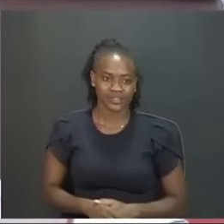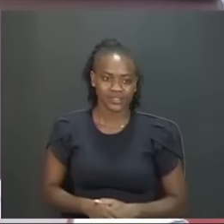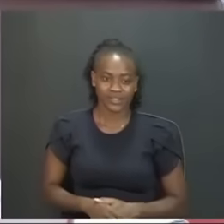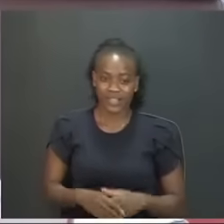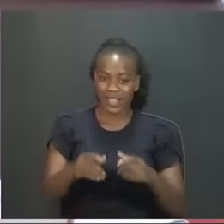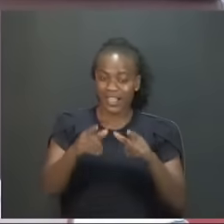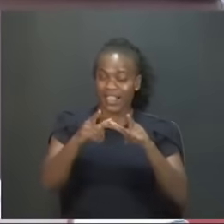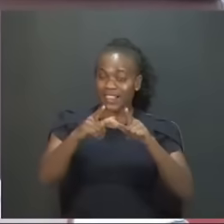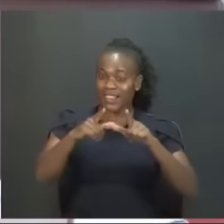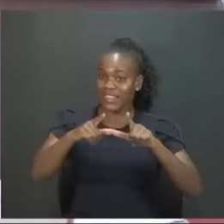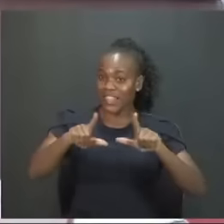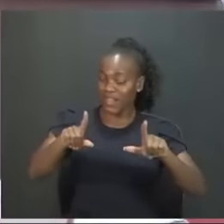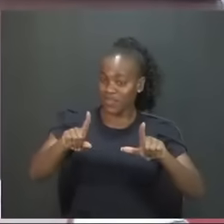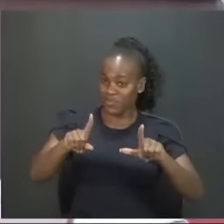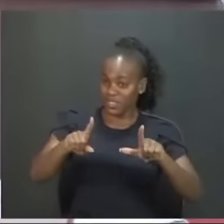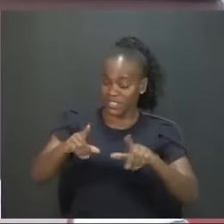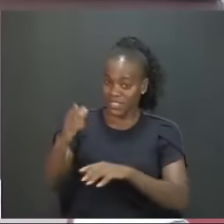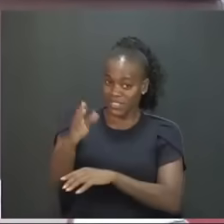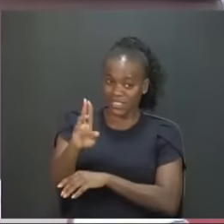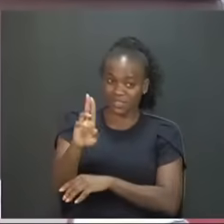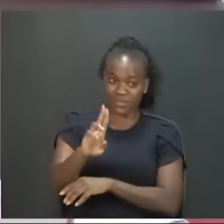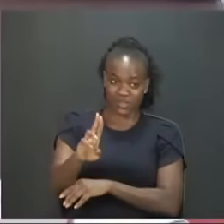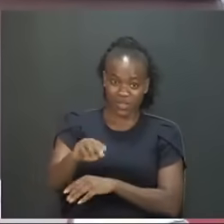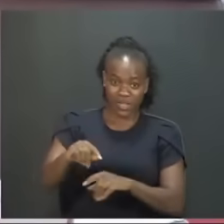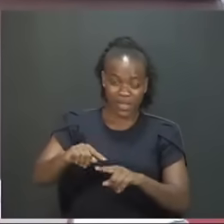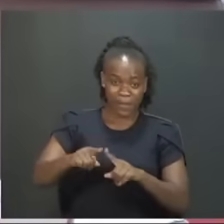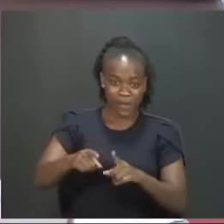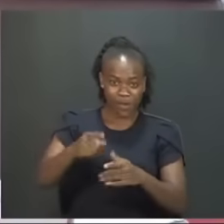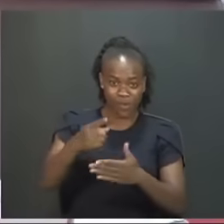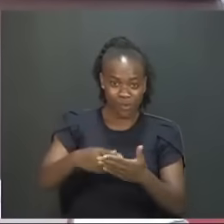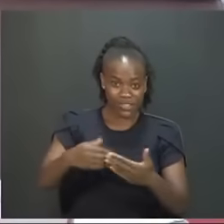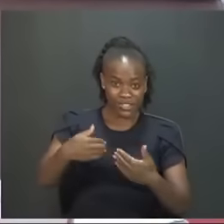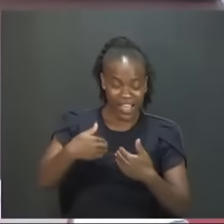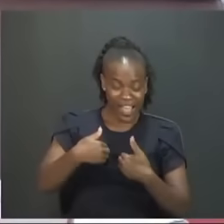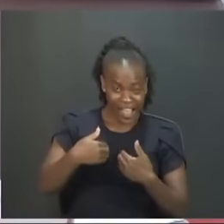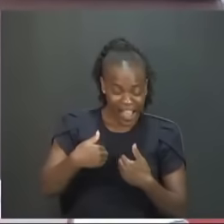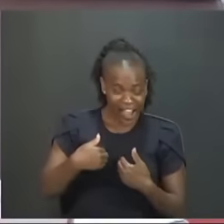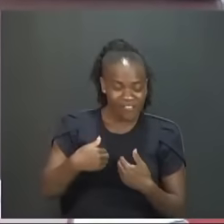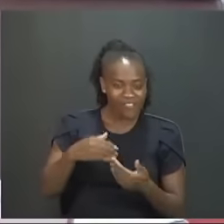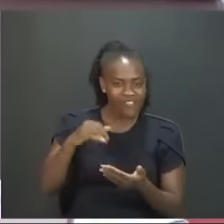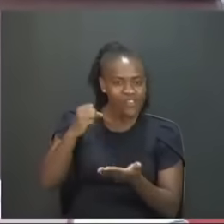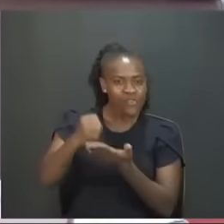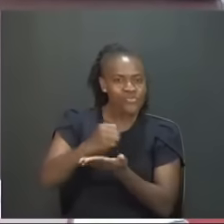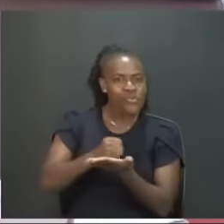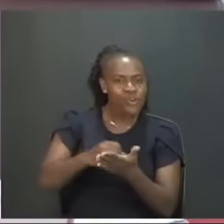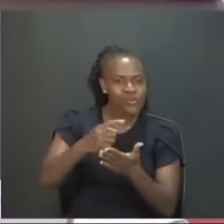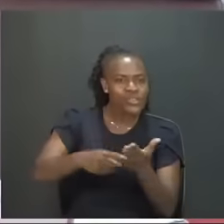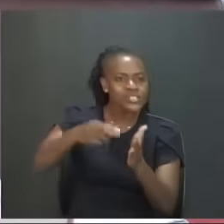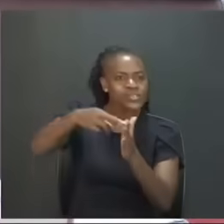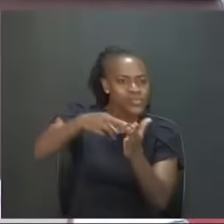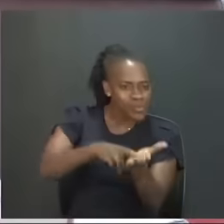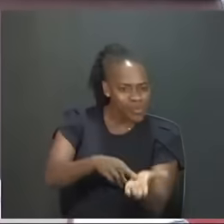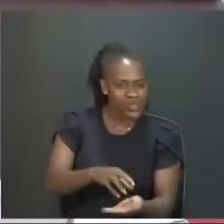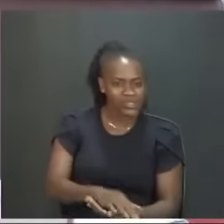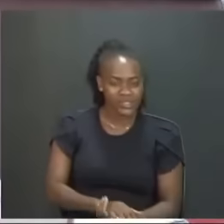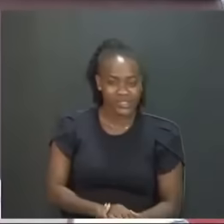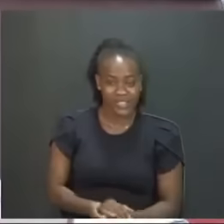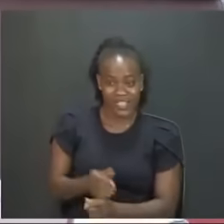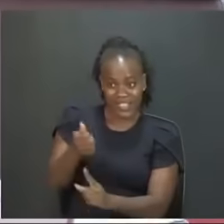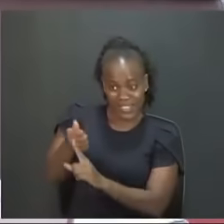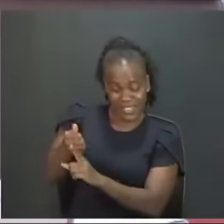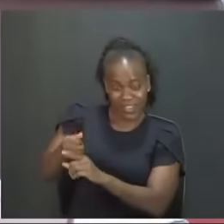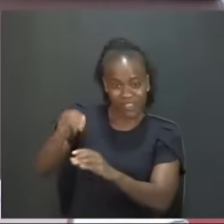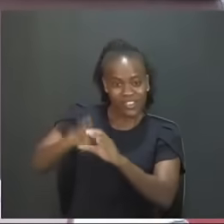language statement is used, but the content of that document is a report. He is the